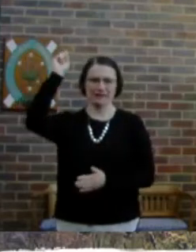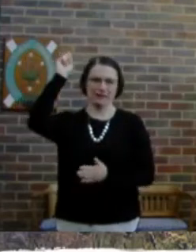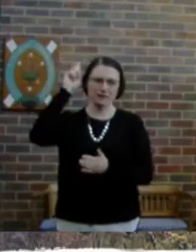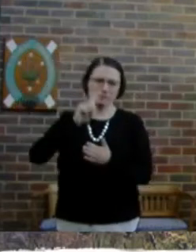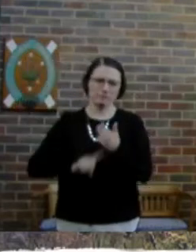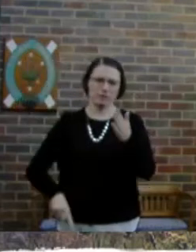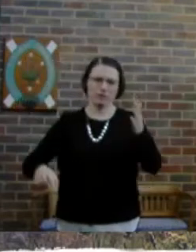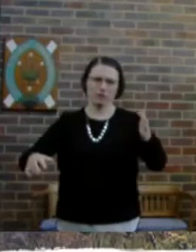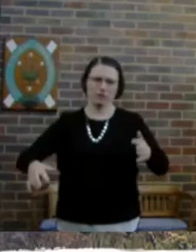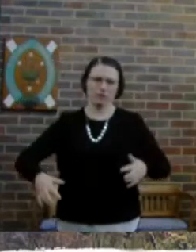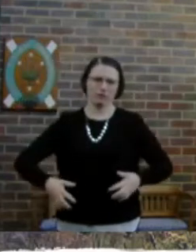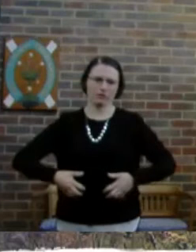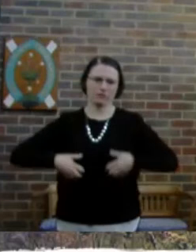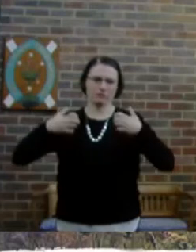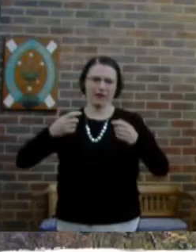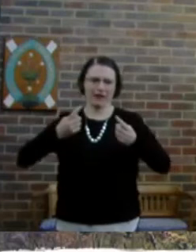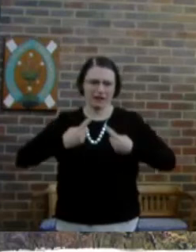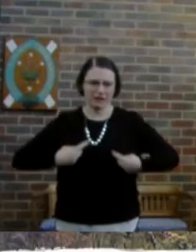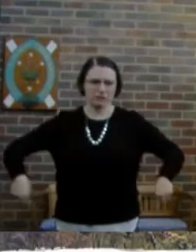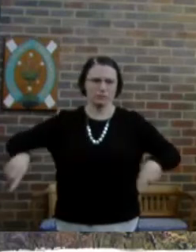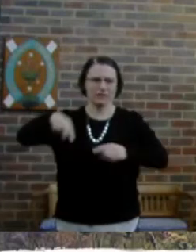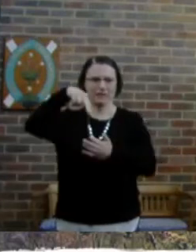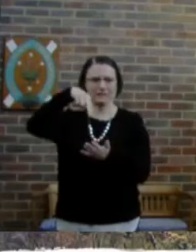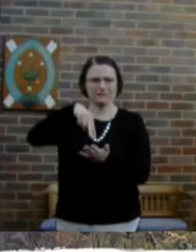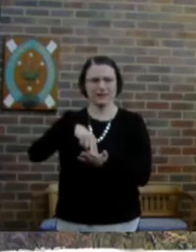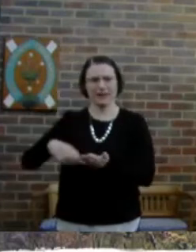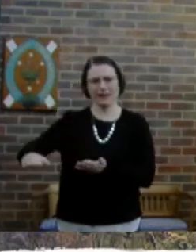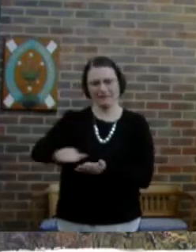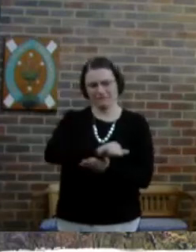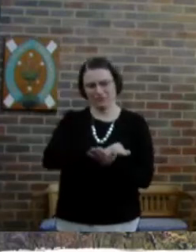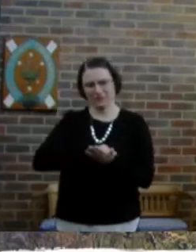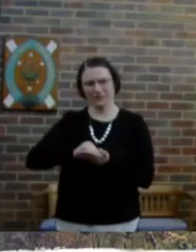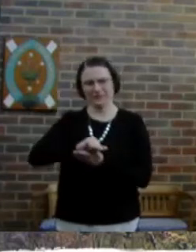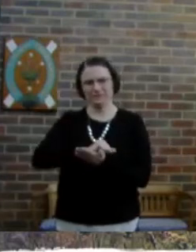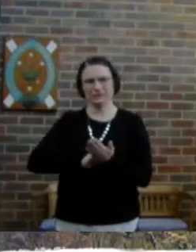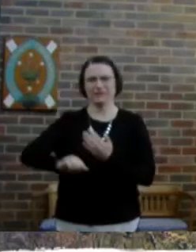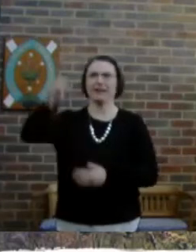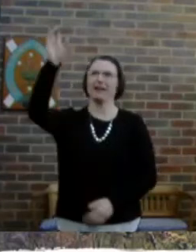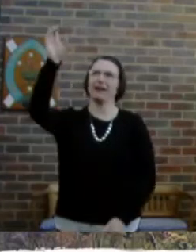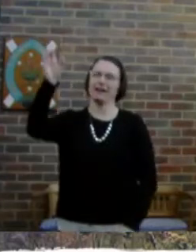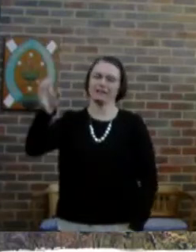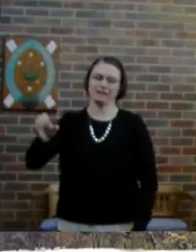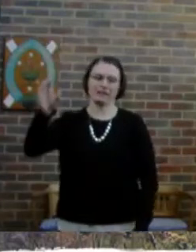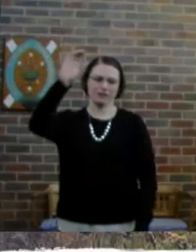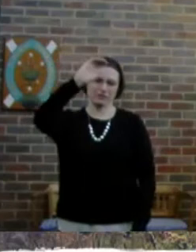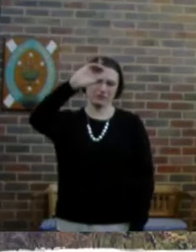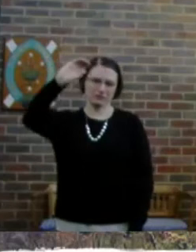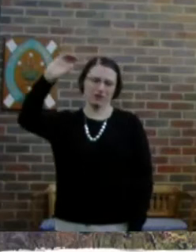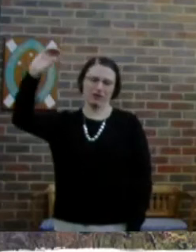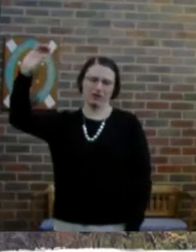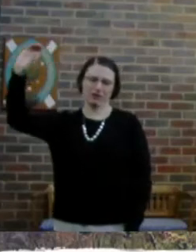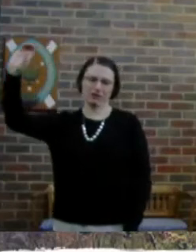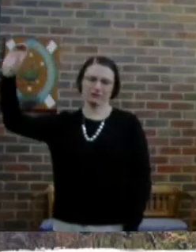For the wrath we stand Forgiven at the